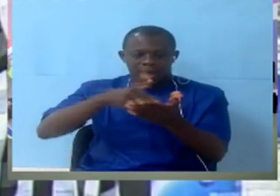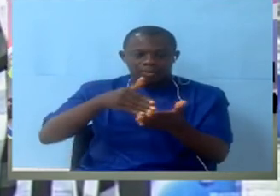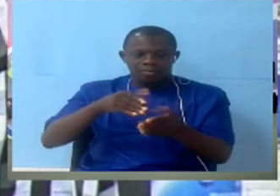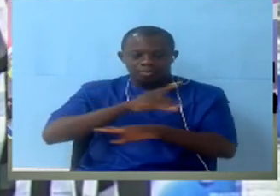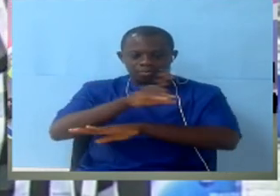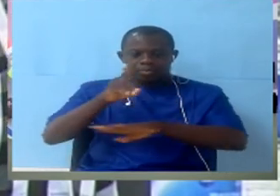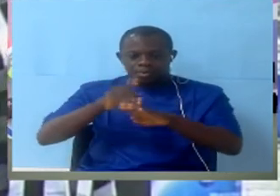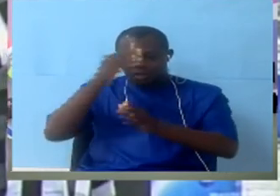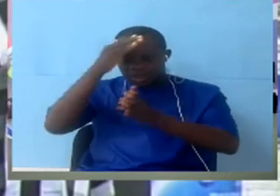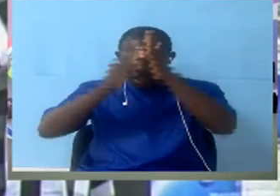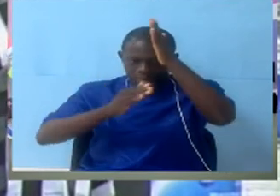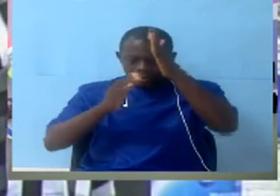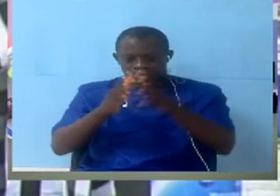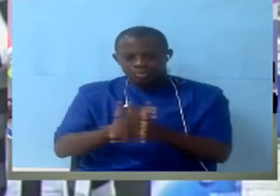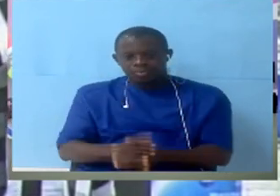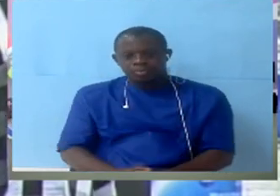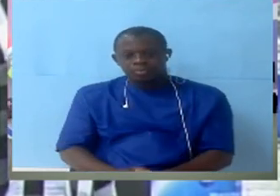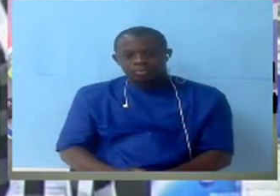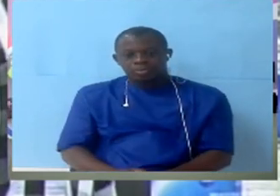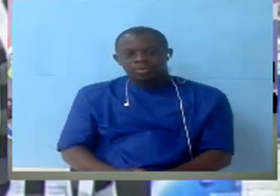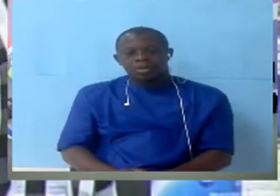camp.